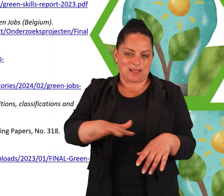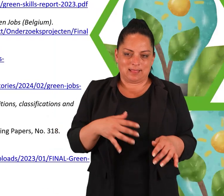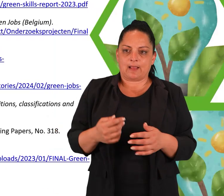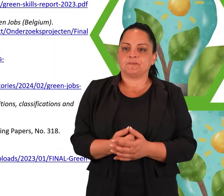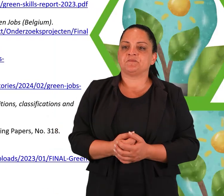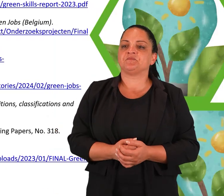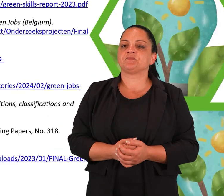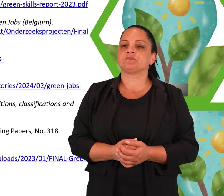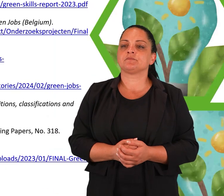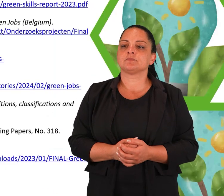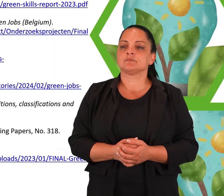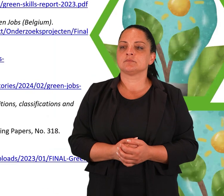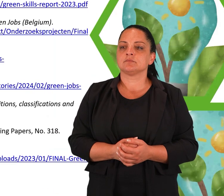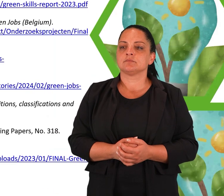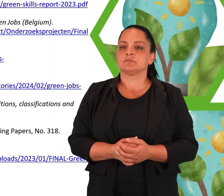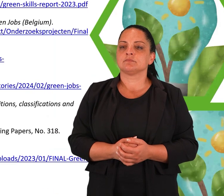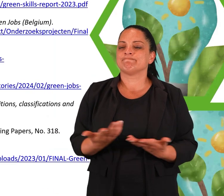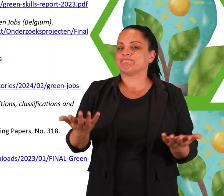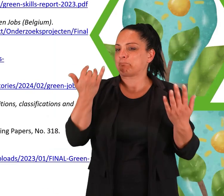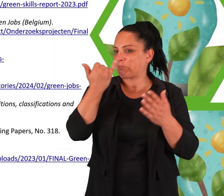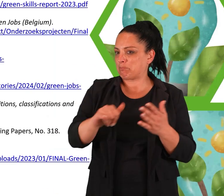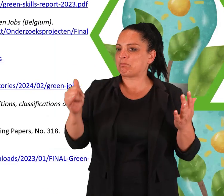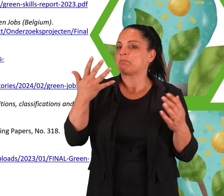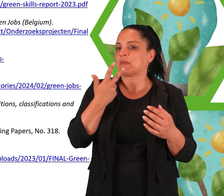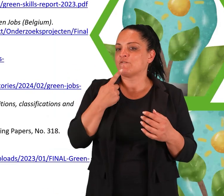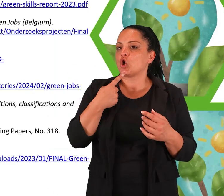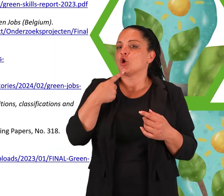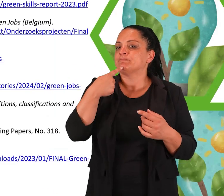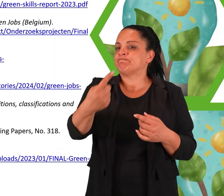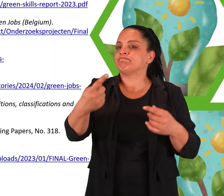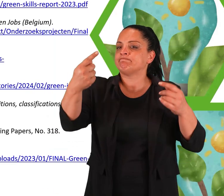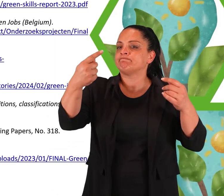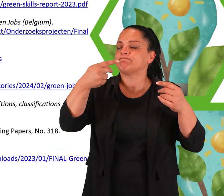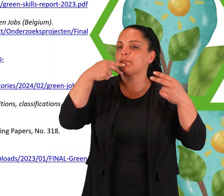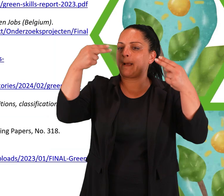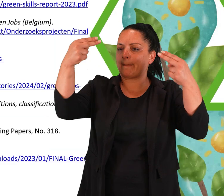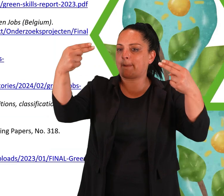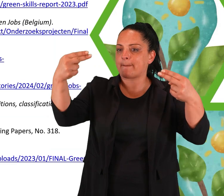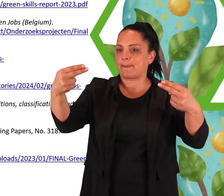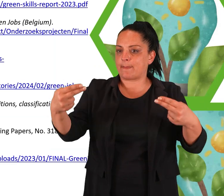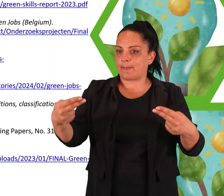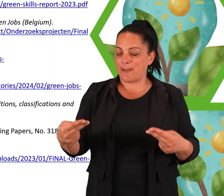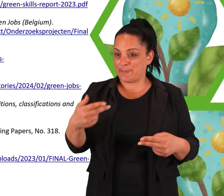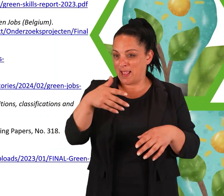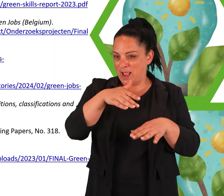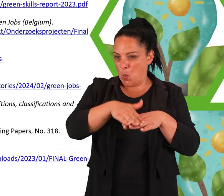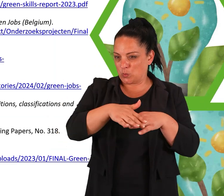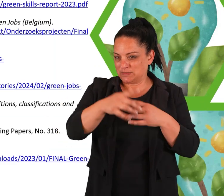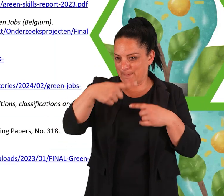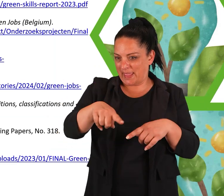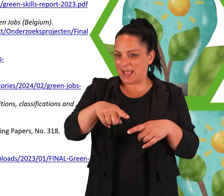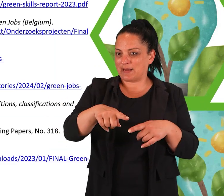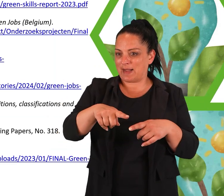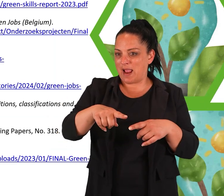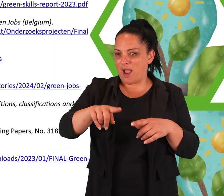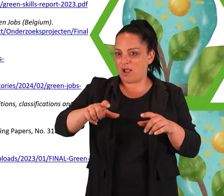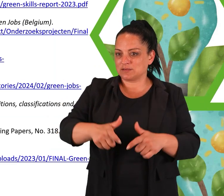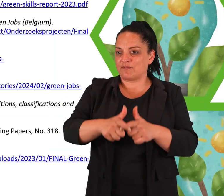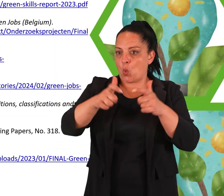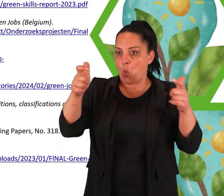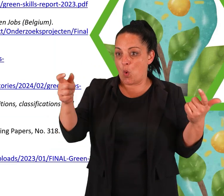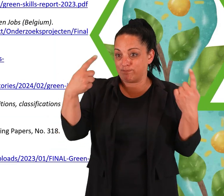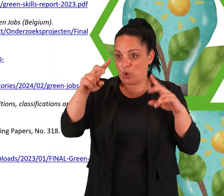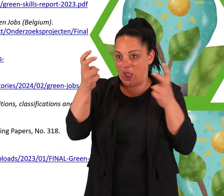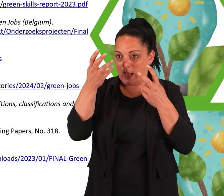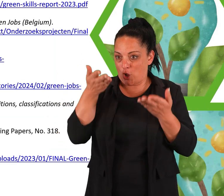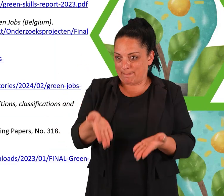So, last thing I would like to mention that the bibliography implied for the development of this particular topic